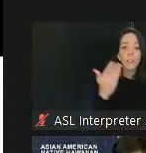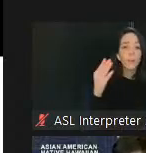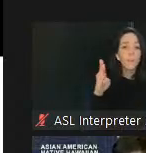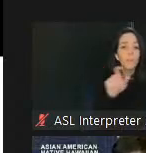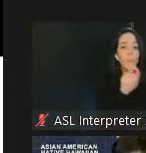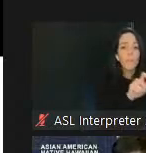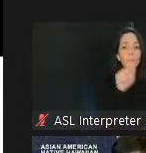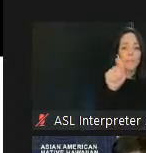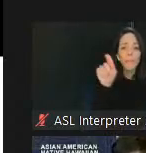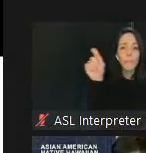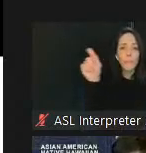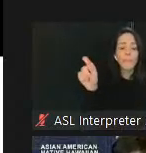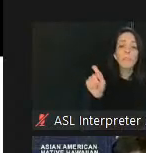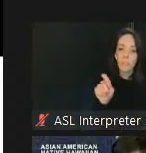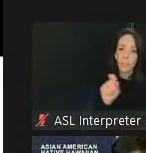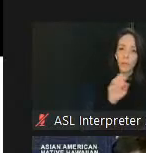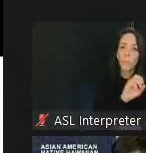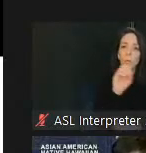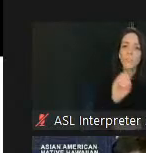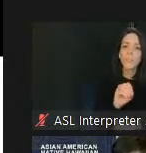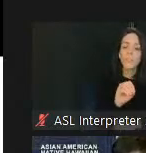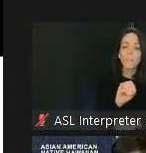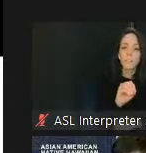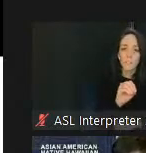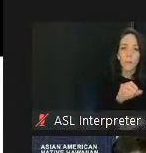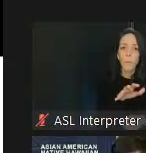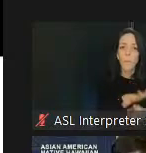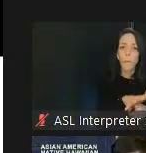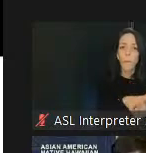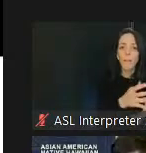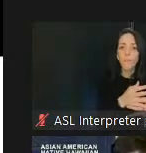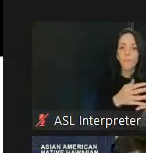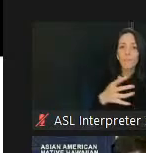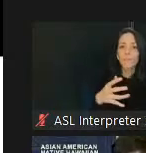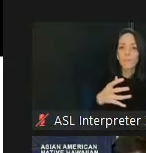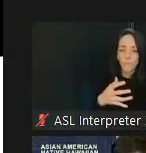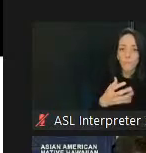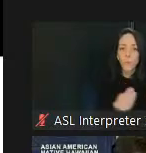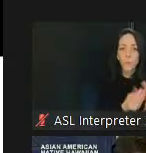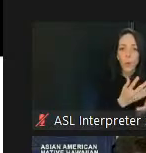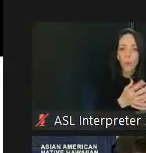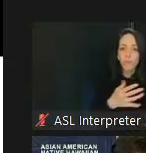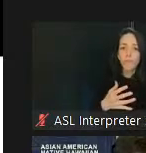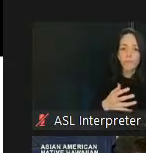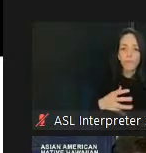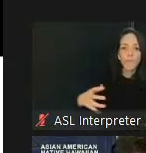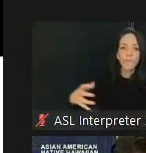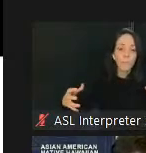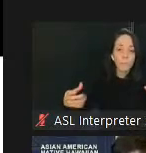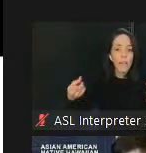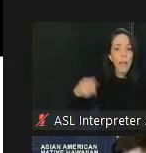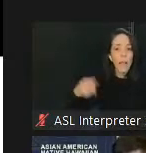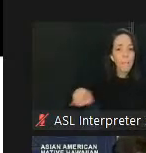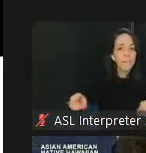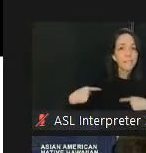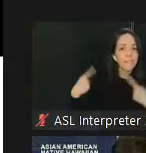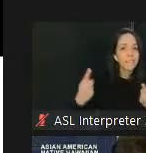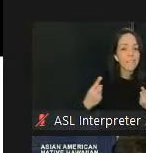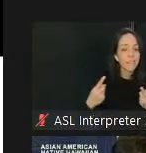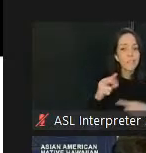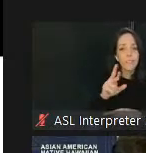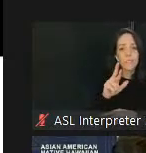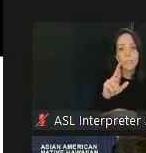the percentage of population growth that has occurred since these permanent rates were established. Despite having the